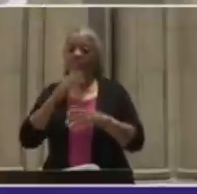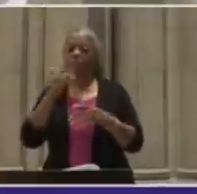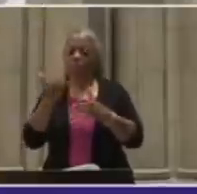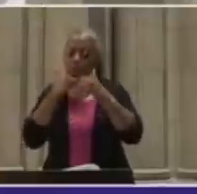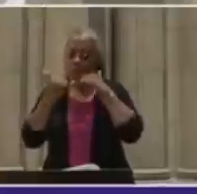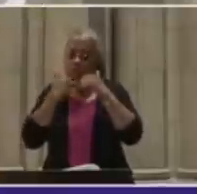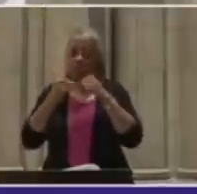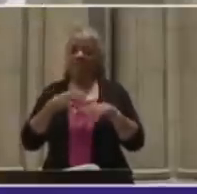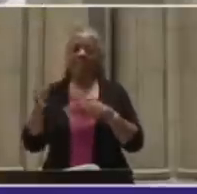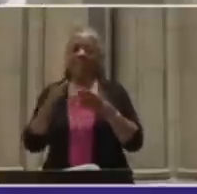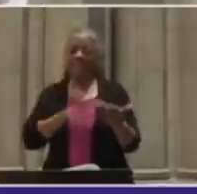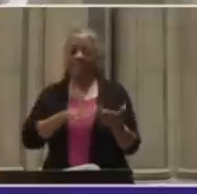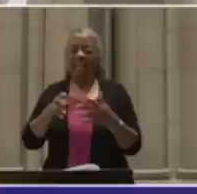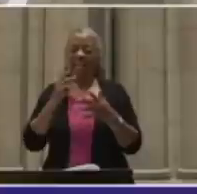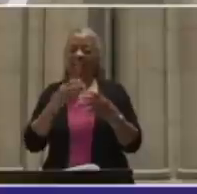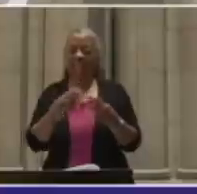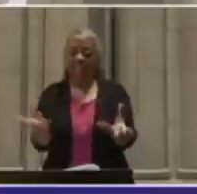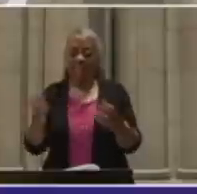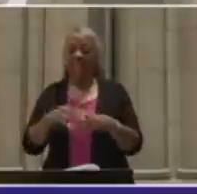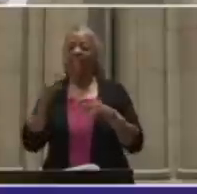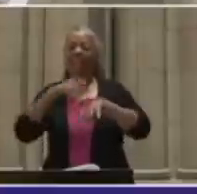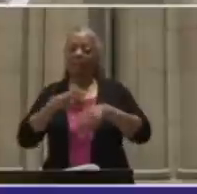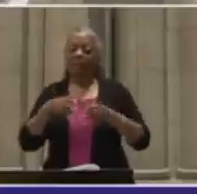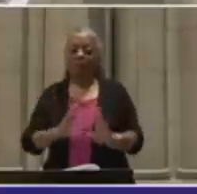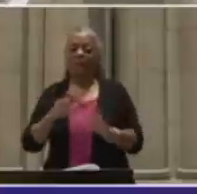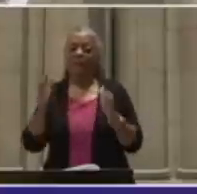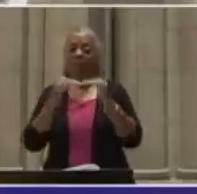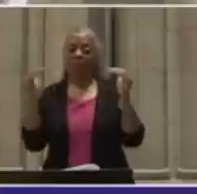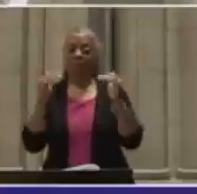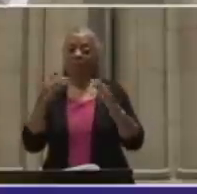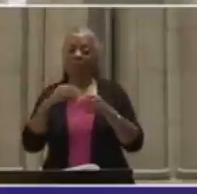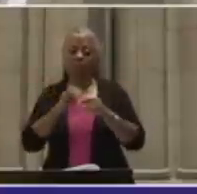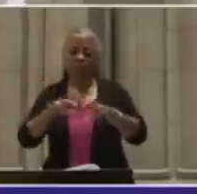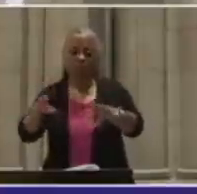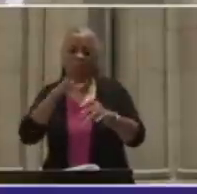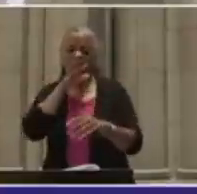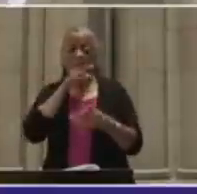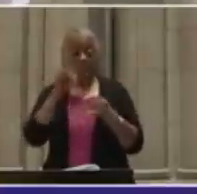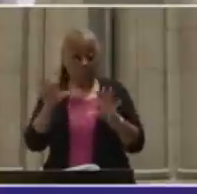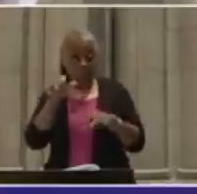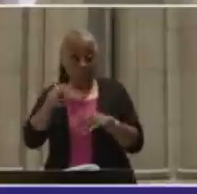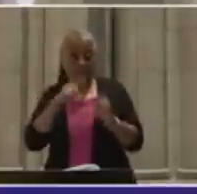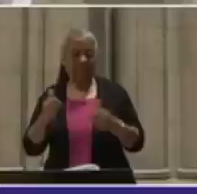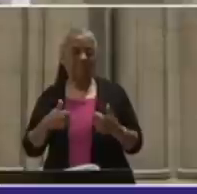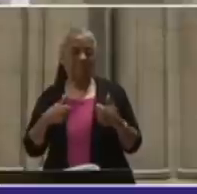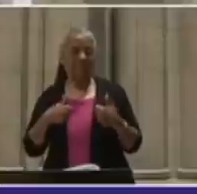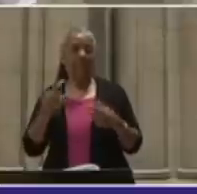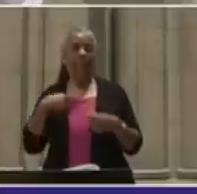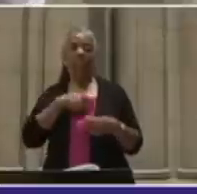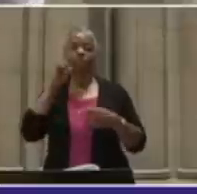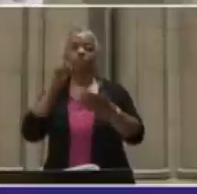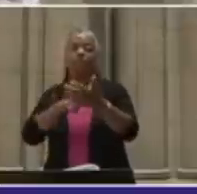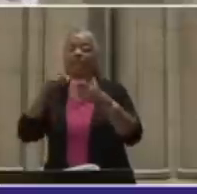and it's now time to let justice roll down like waters. And if we did this, we could live. If we recognize